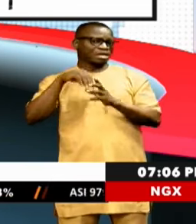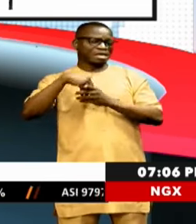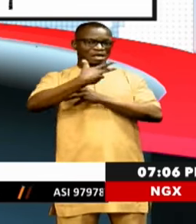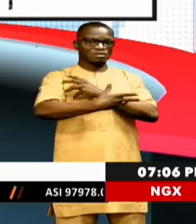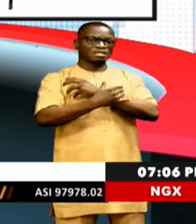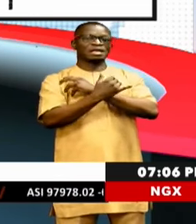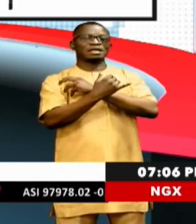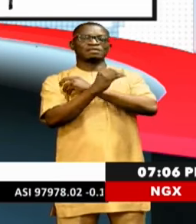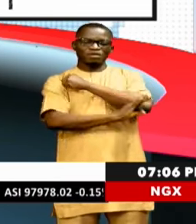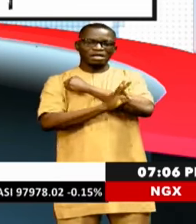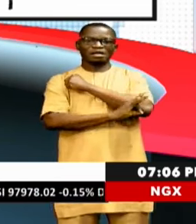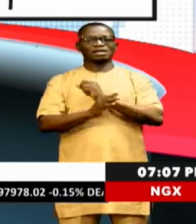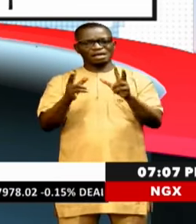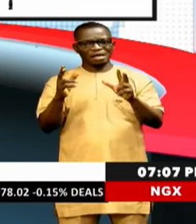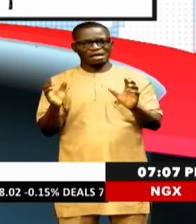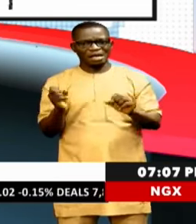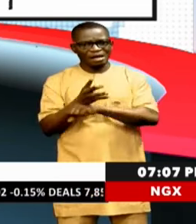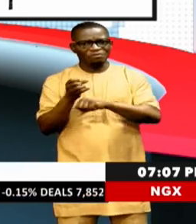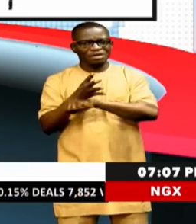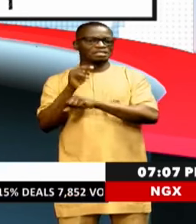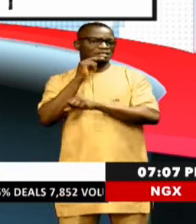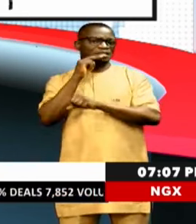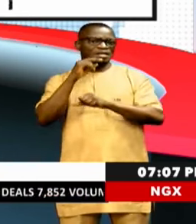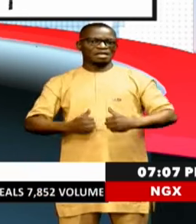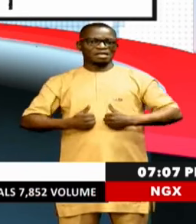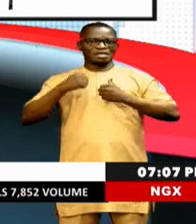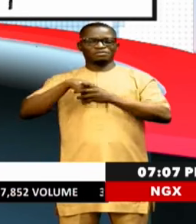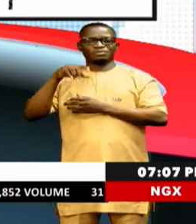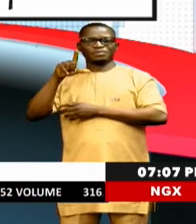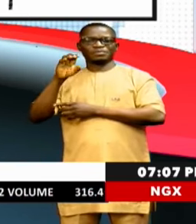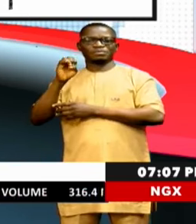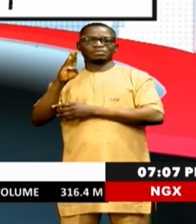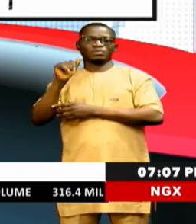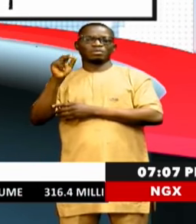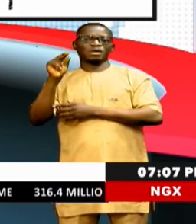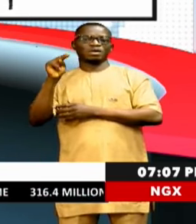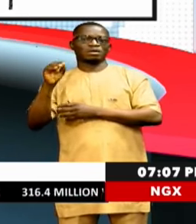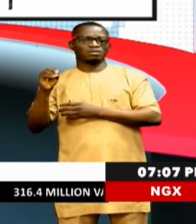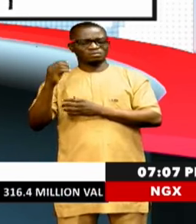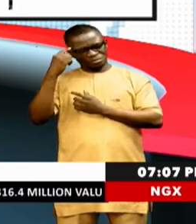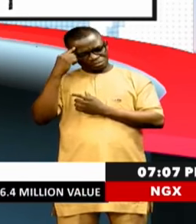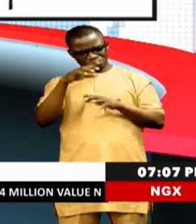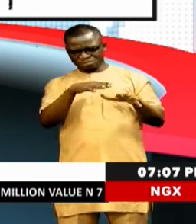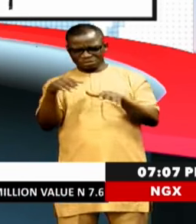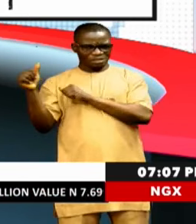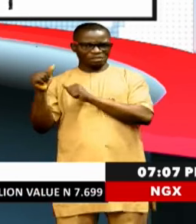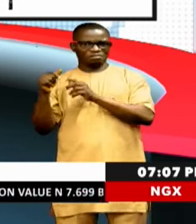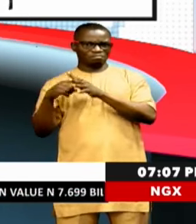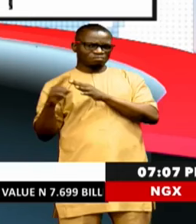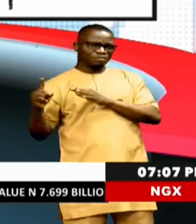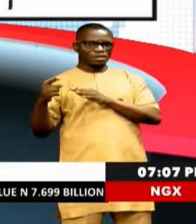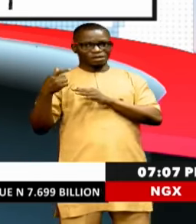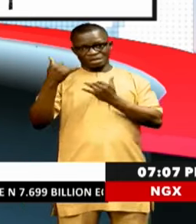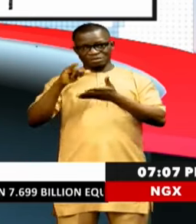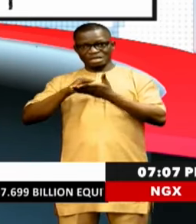is advising Nigerians resident in Lebanon to consider moving out of the country now that commercial flights are